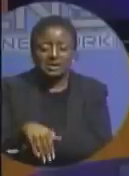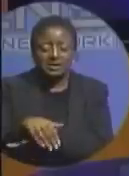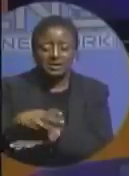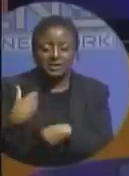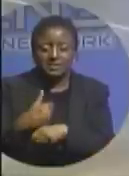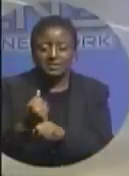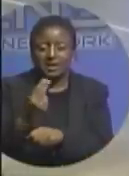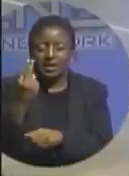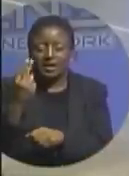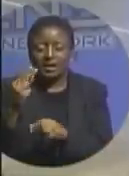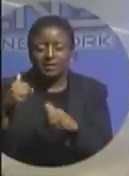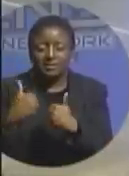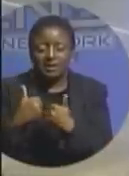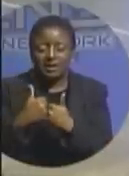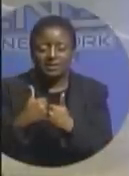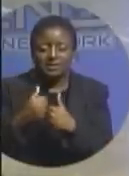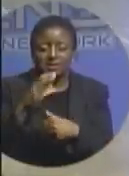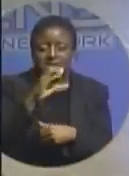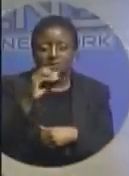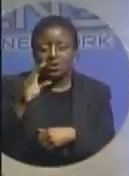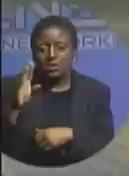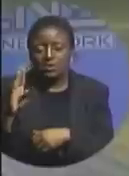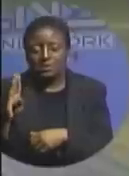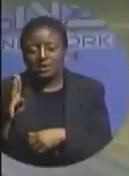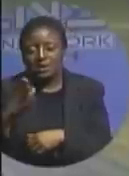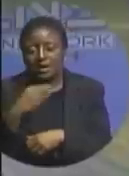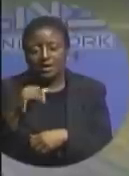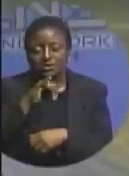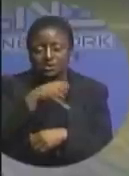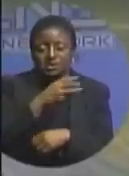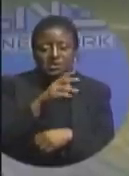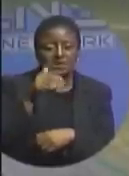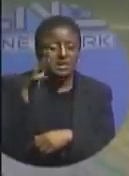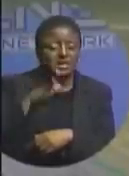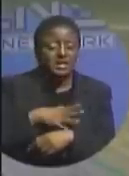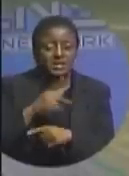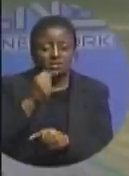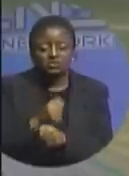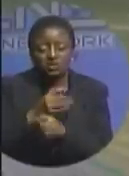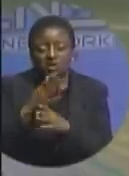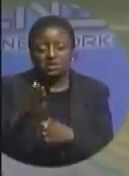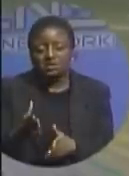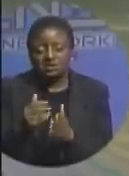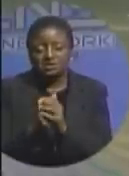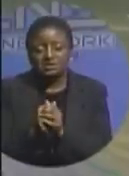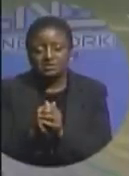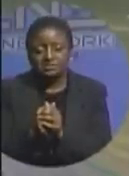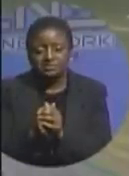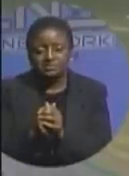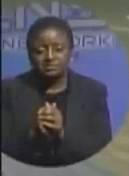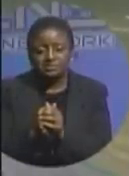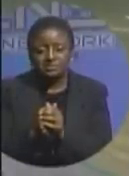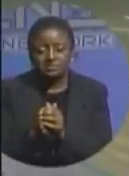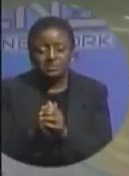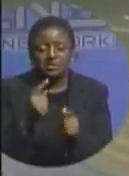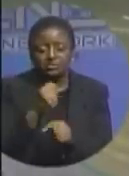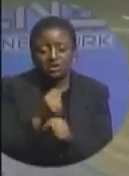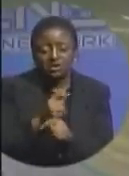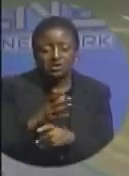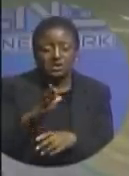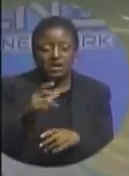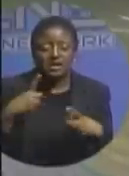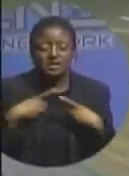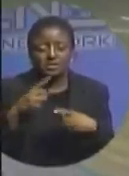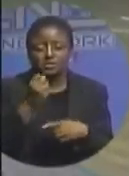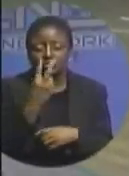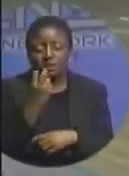on the court between the CLB Lady Caribs and the Johnson Lady Truckers. It was a close one early, with the Truckers and Caribs tied 12-1. Second quarter,